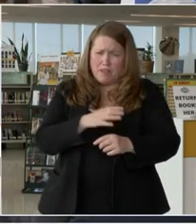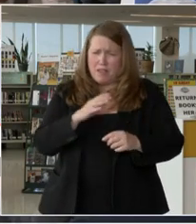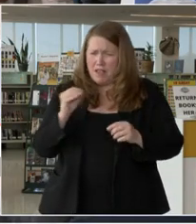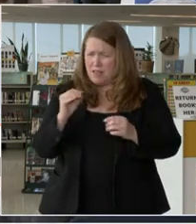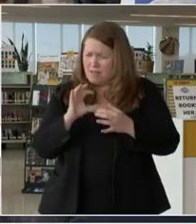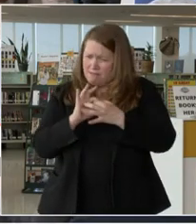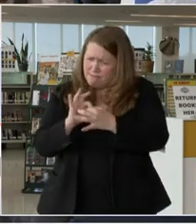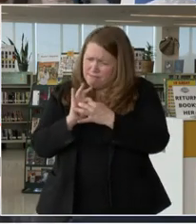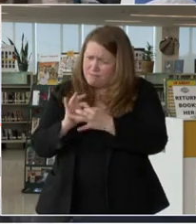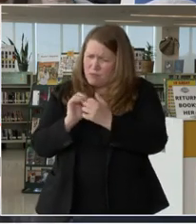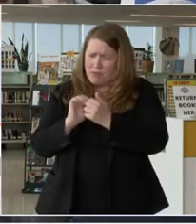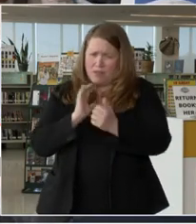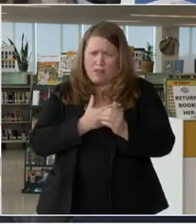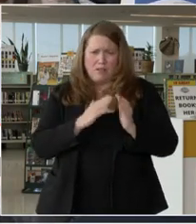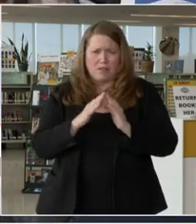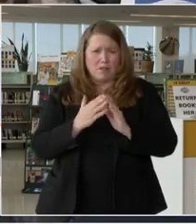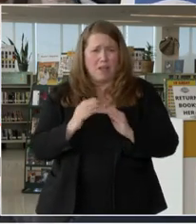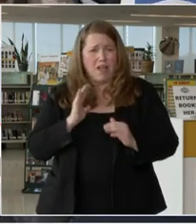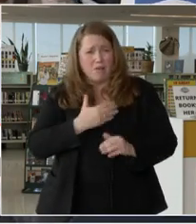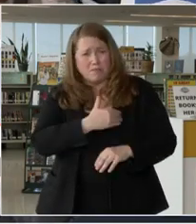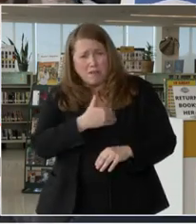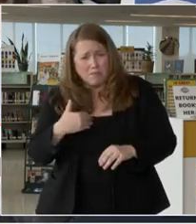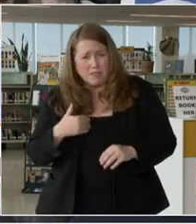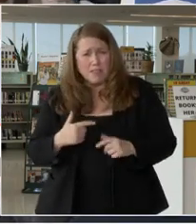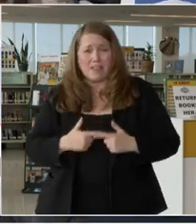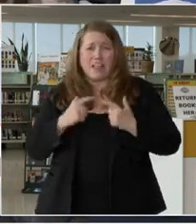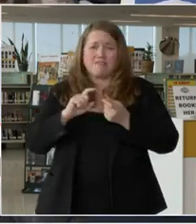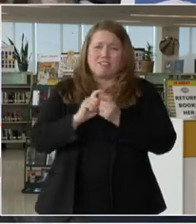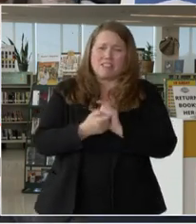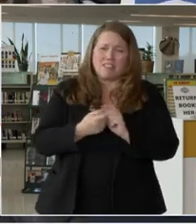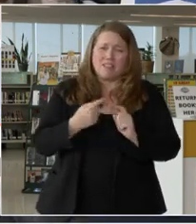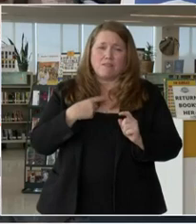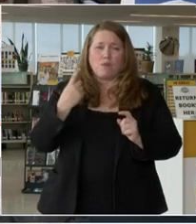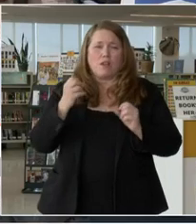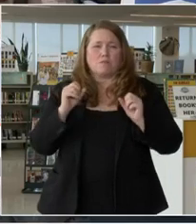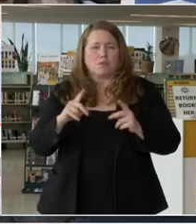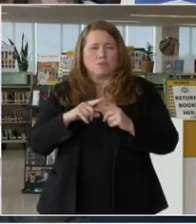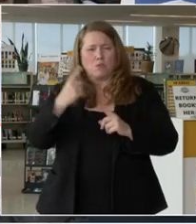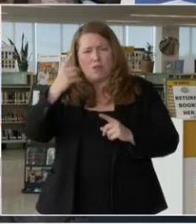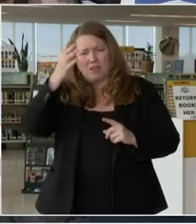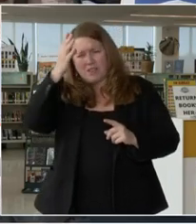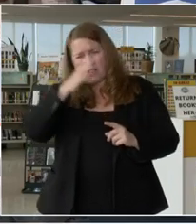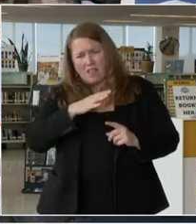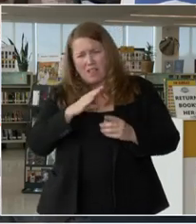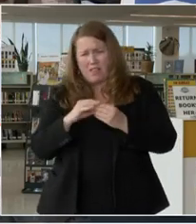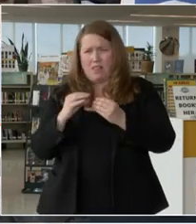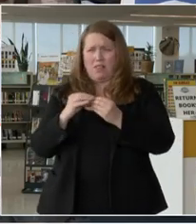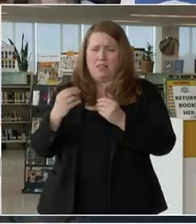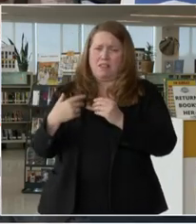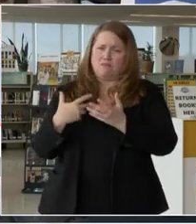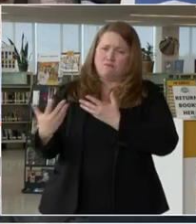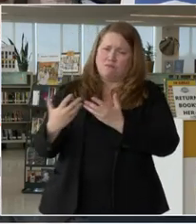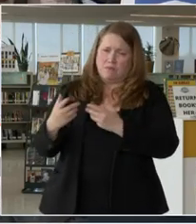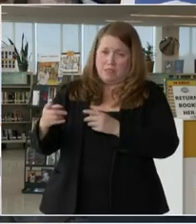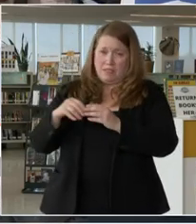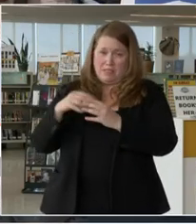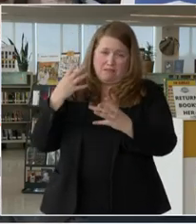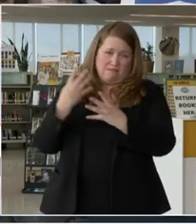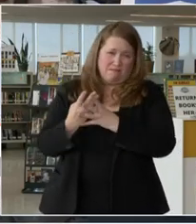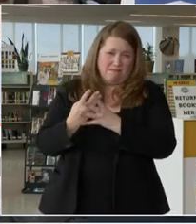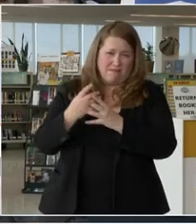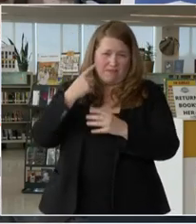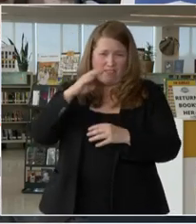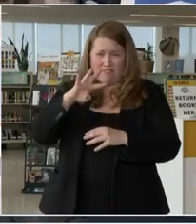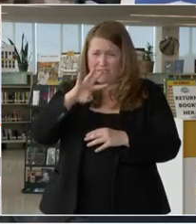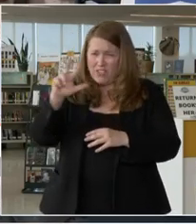frankly, to some community members, life-changing. I had an opportunity to talk to a guy recently. He told me he had been incarcerated for